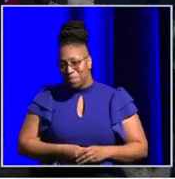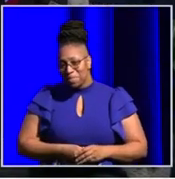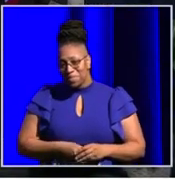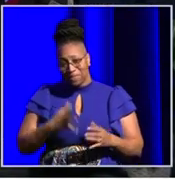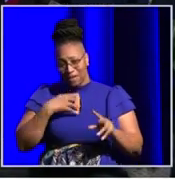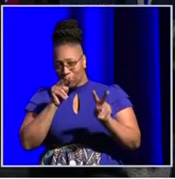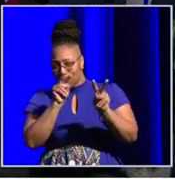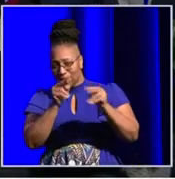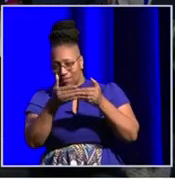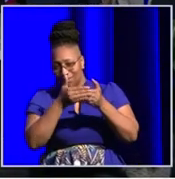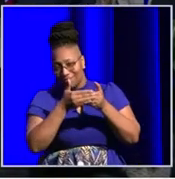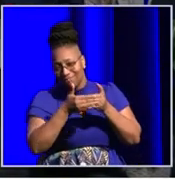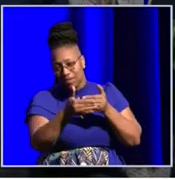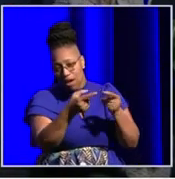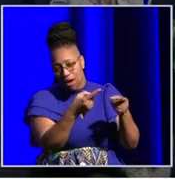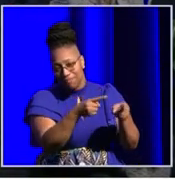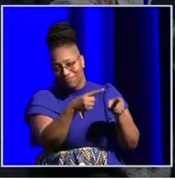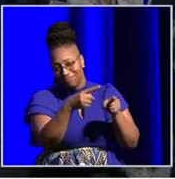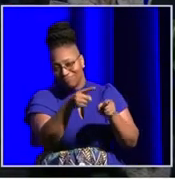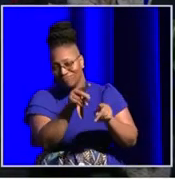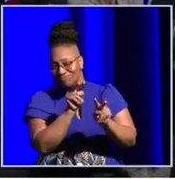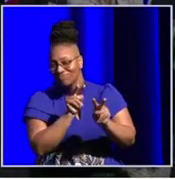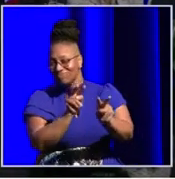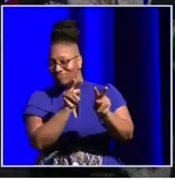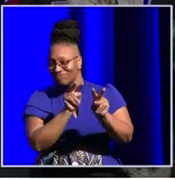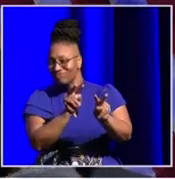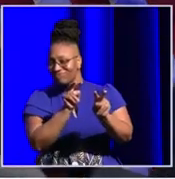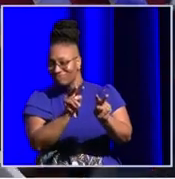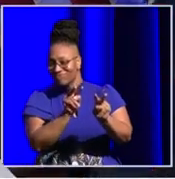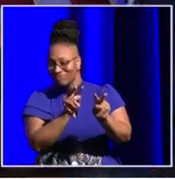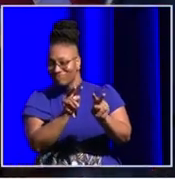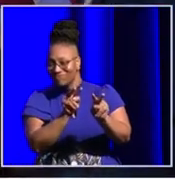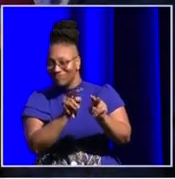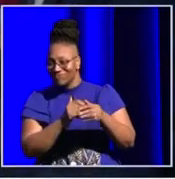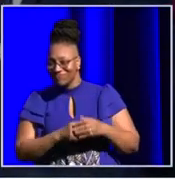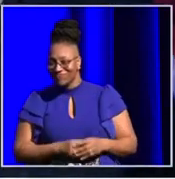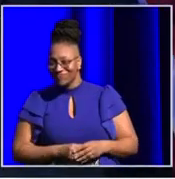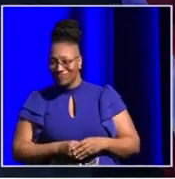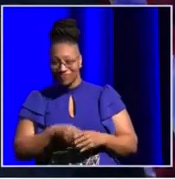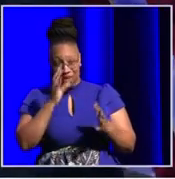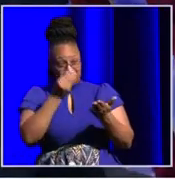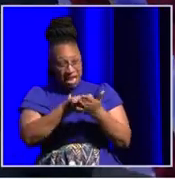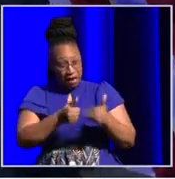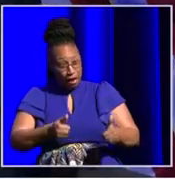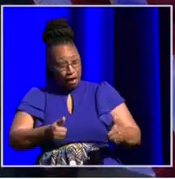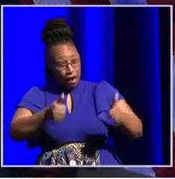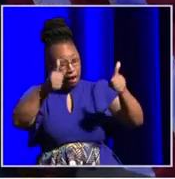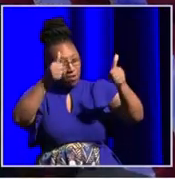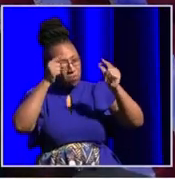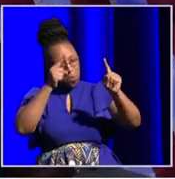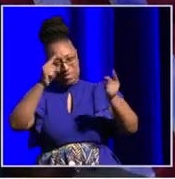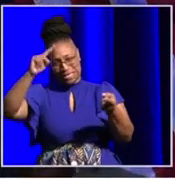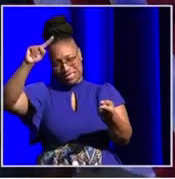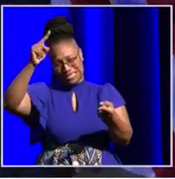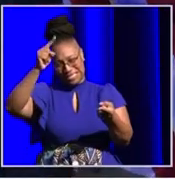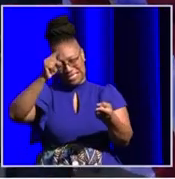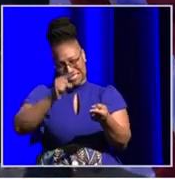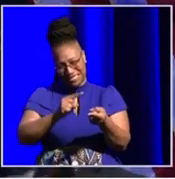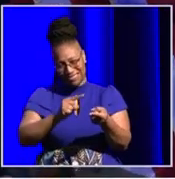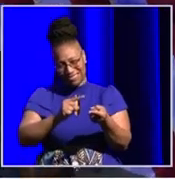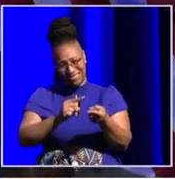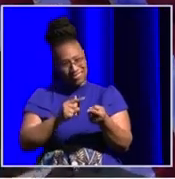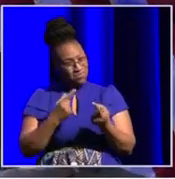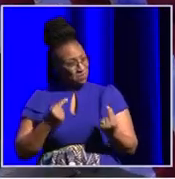and Inflation Reduction Act, billions of dollars are coming to the district over the next few years to invest in improving how transportation connects our city's neighborhoods and